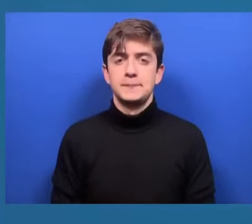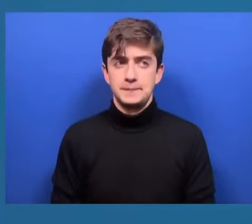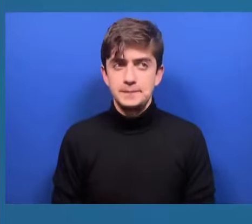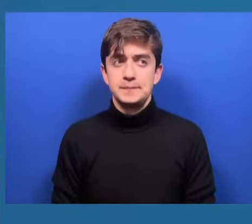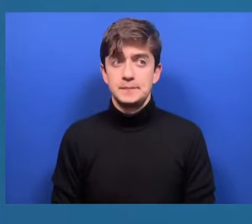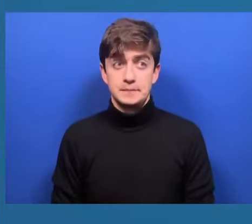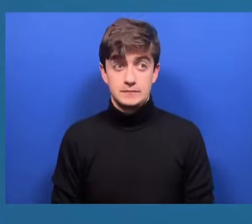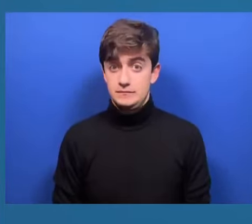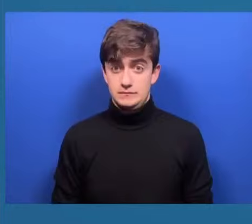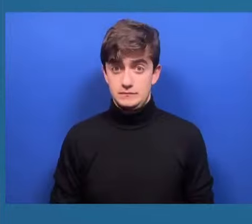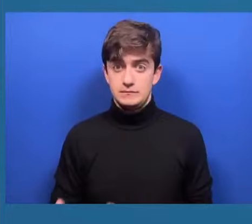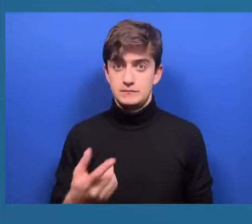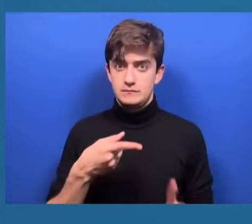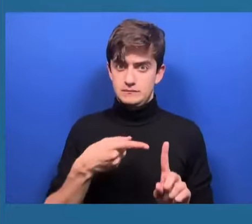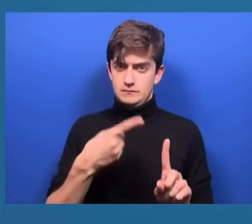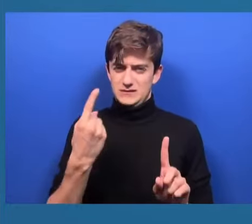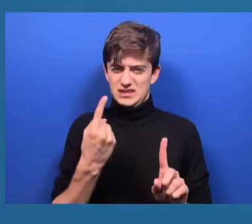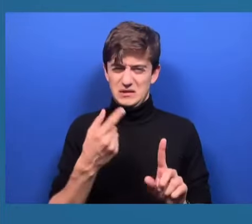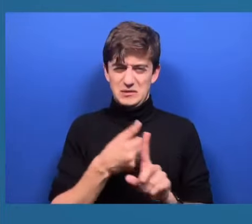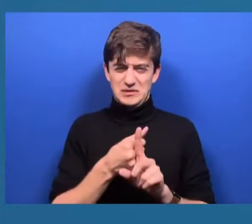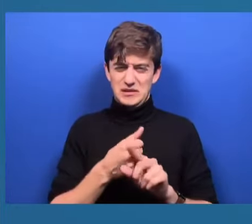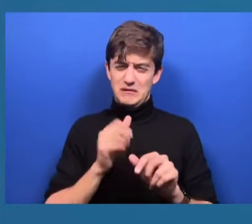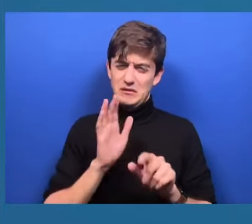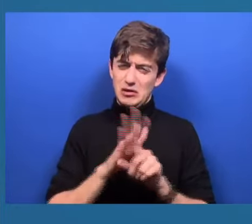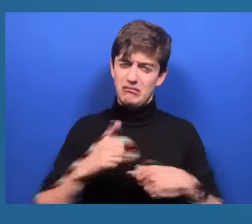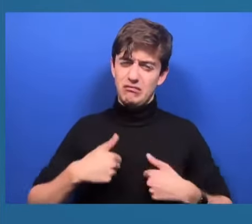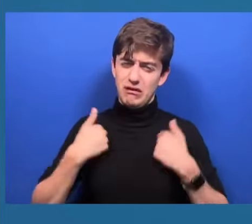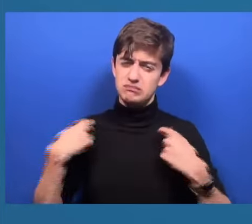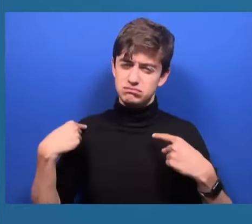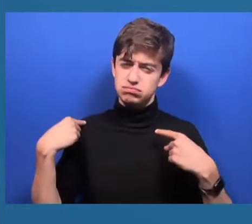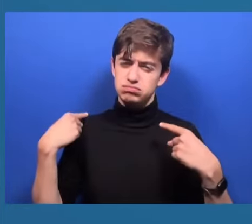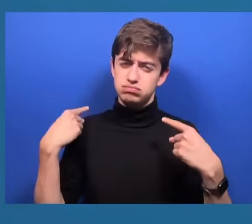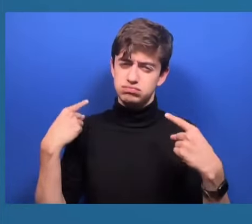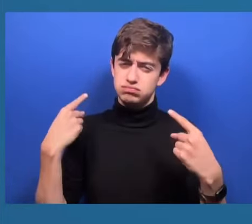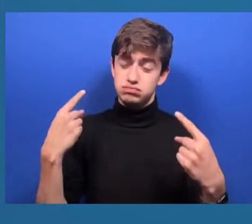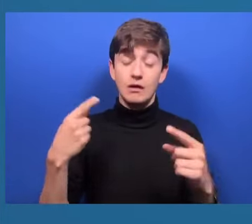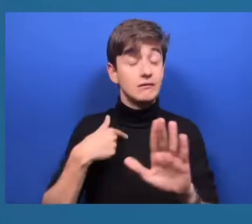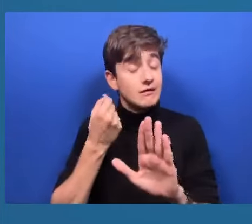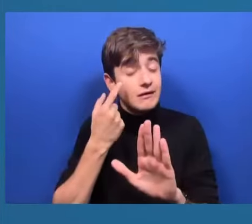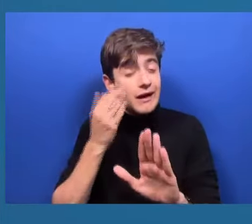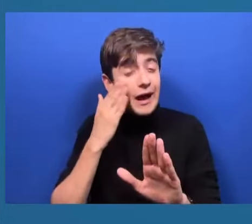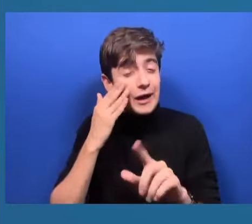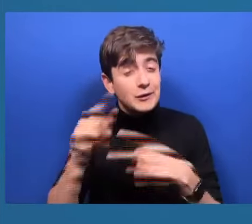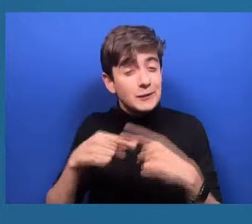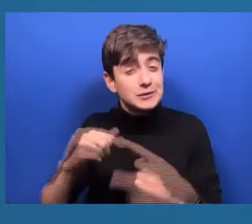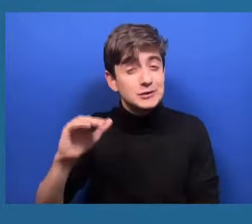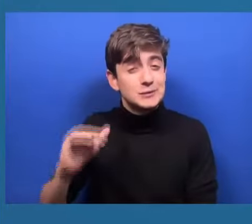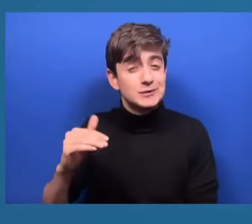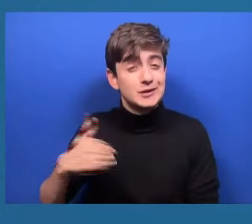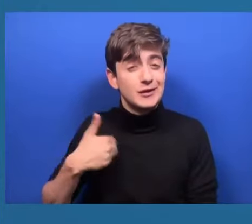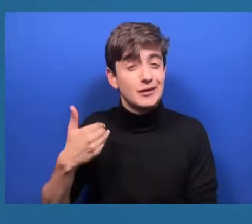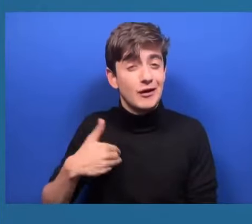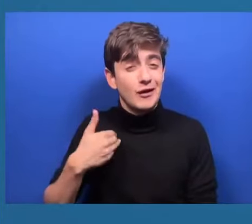that has spent her whole life, and I knew her when she was just a young attorney, and I was a member of the